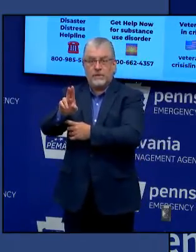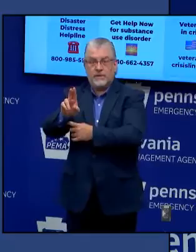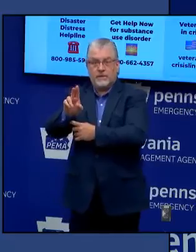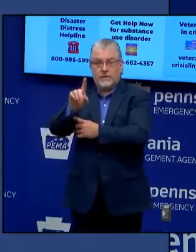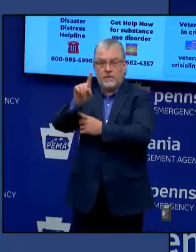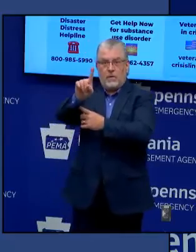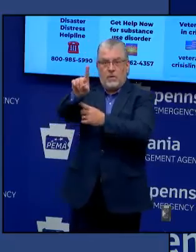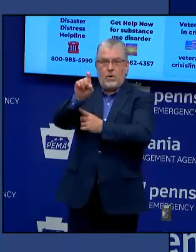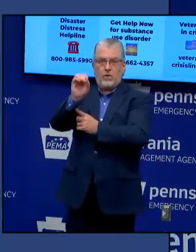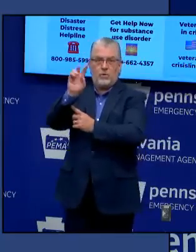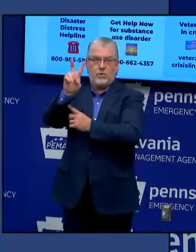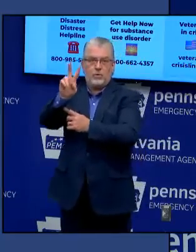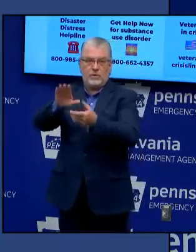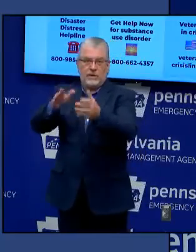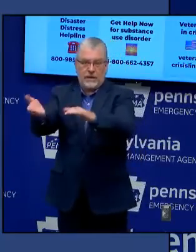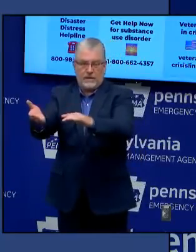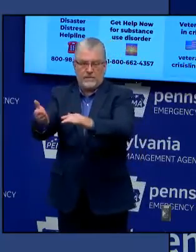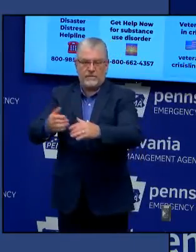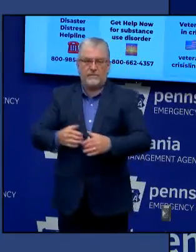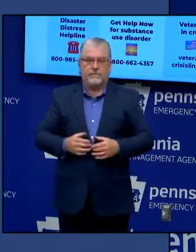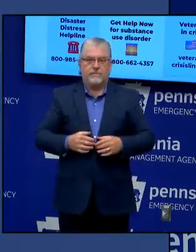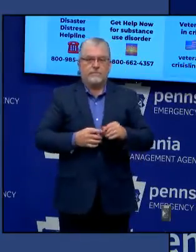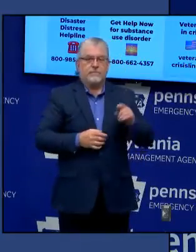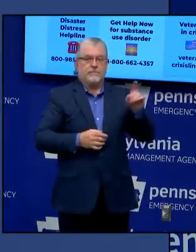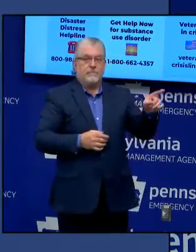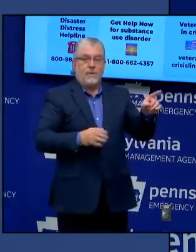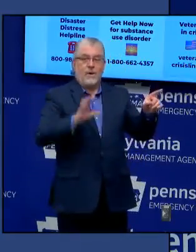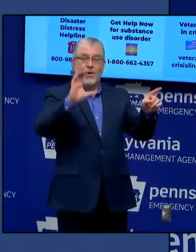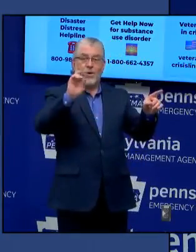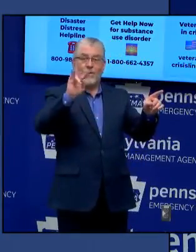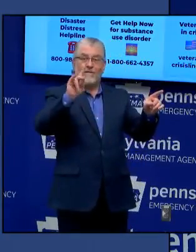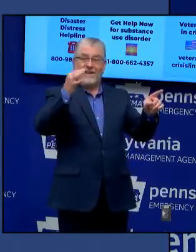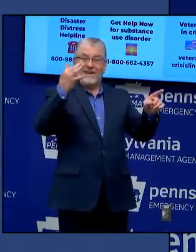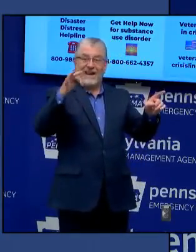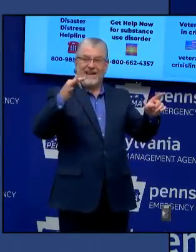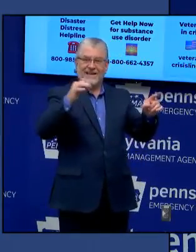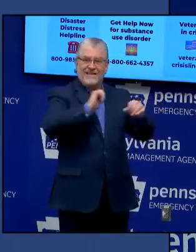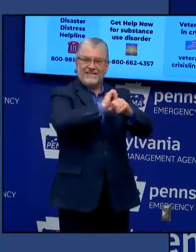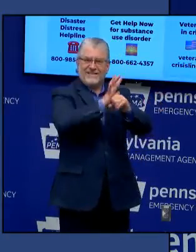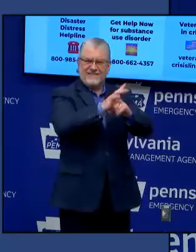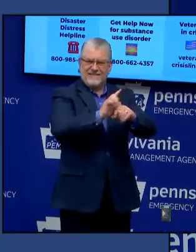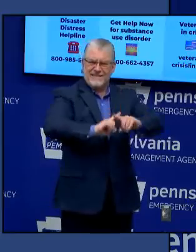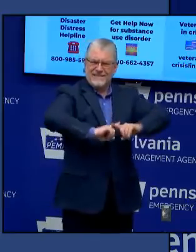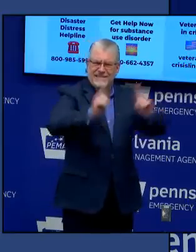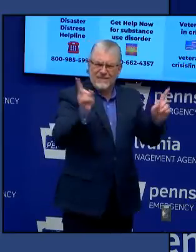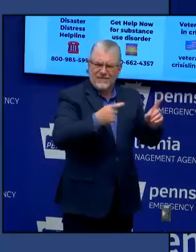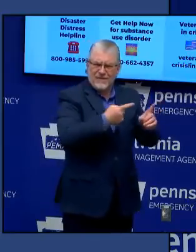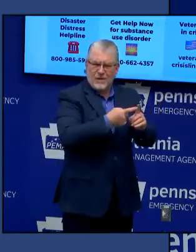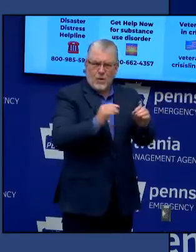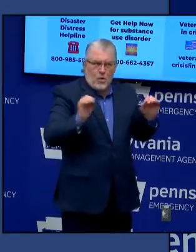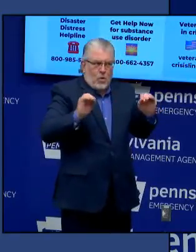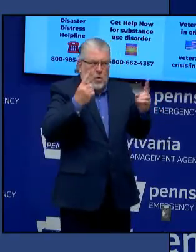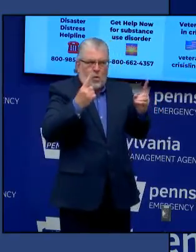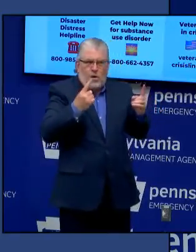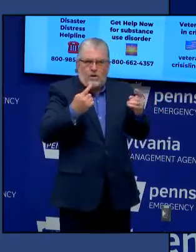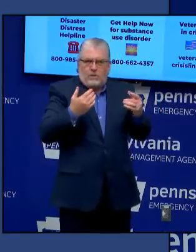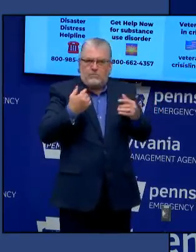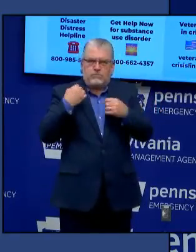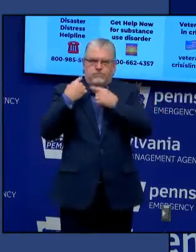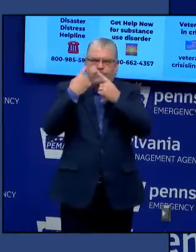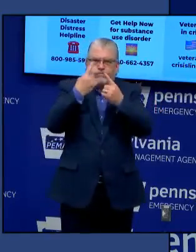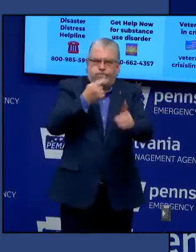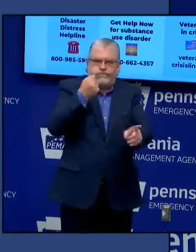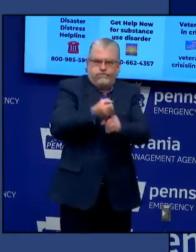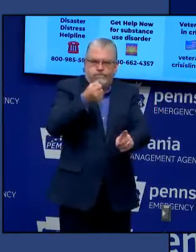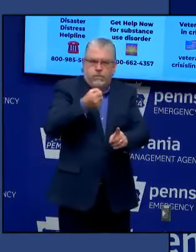virus. This is a novel or new coronavirus. No one has had, when this came out, had immunity to